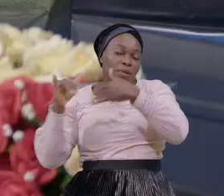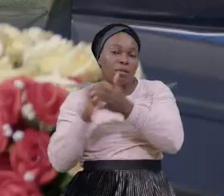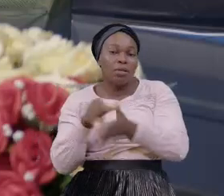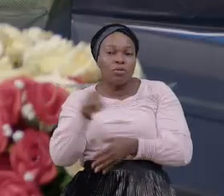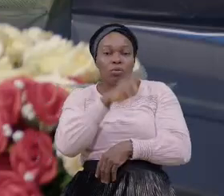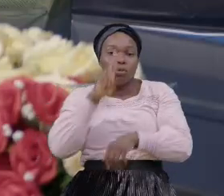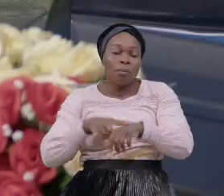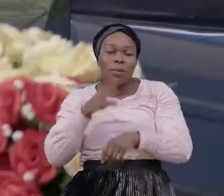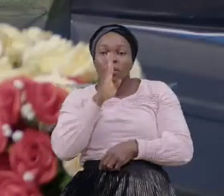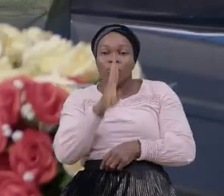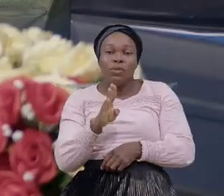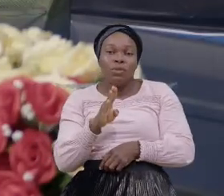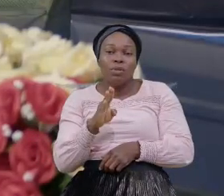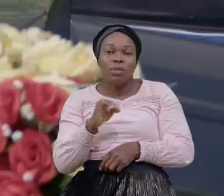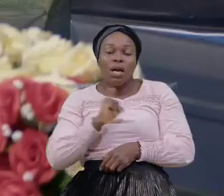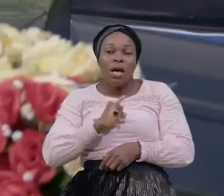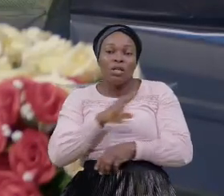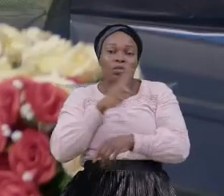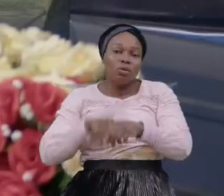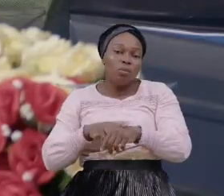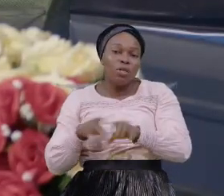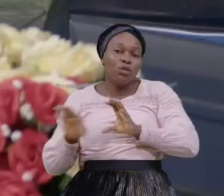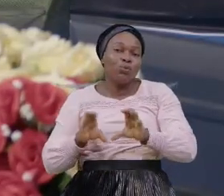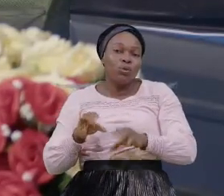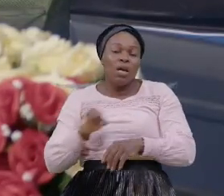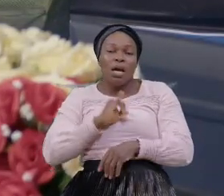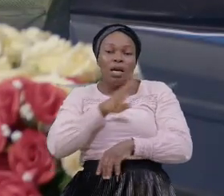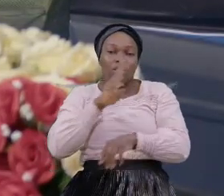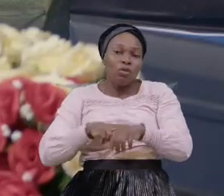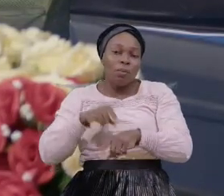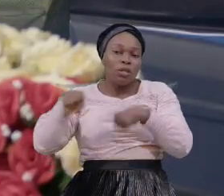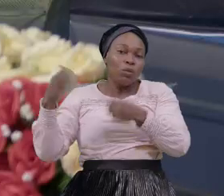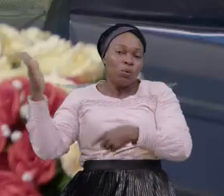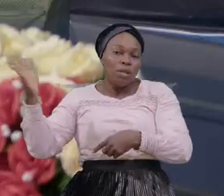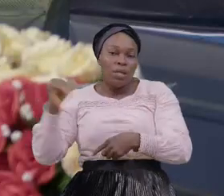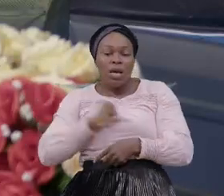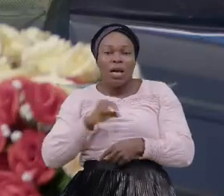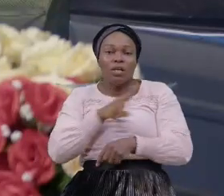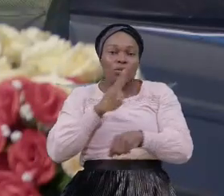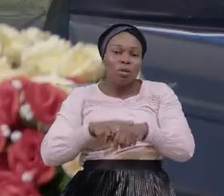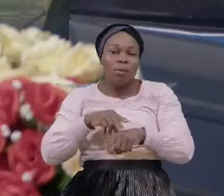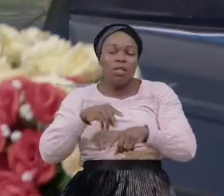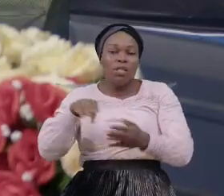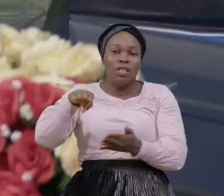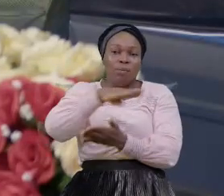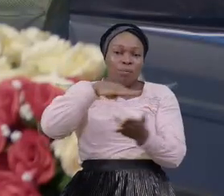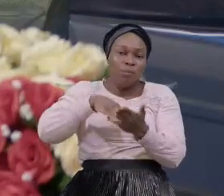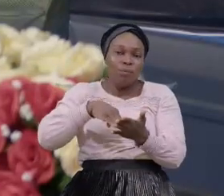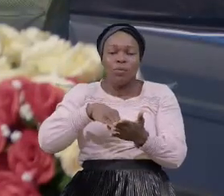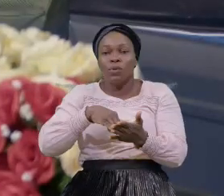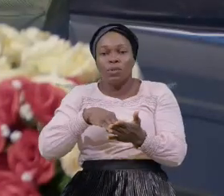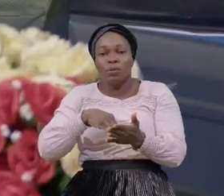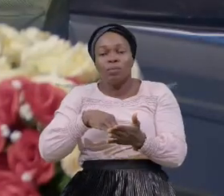do. I used to go there. I used to eat that. I used to mingle with them. I used to plan with them. He